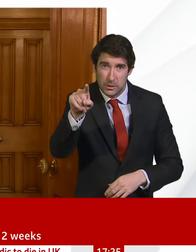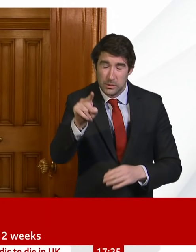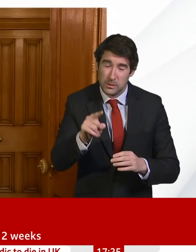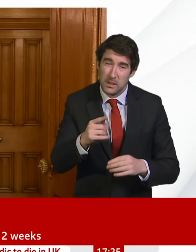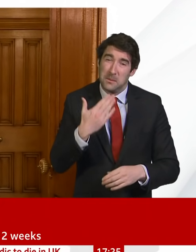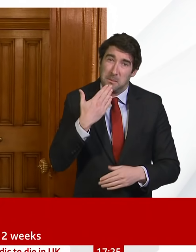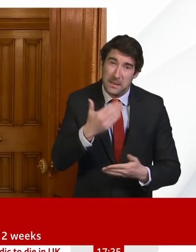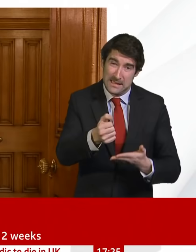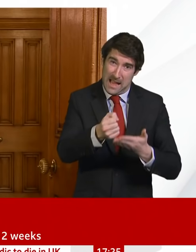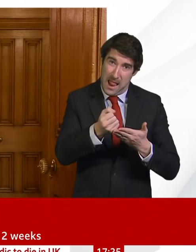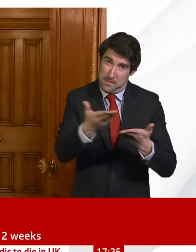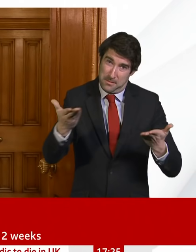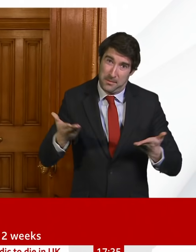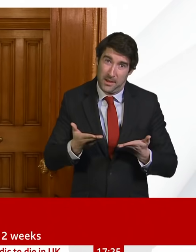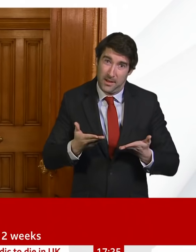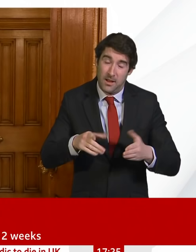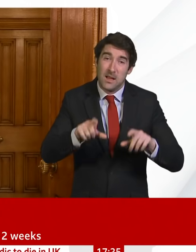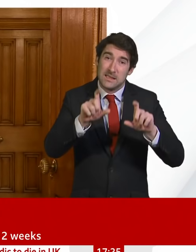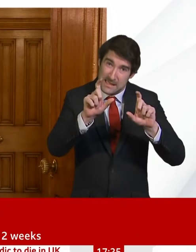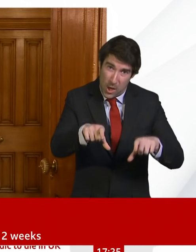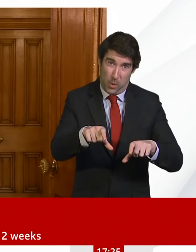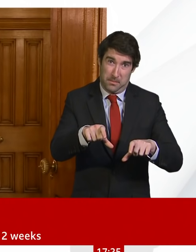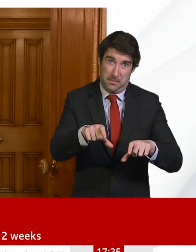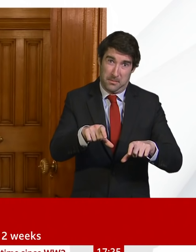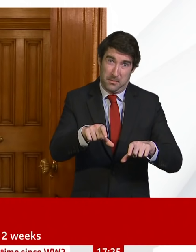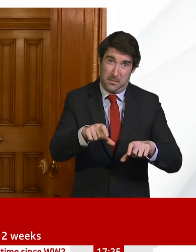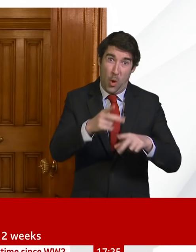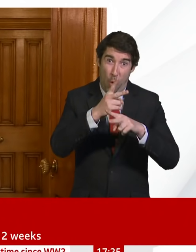home, protecting the NHS and saving lives. And we